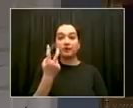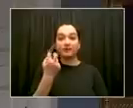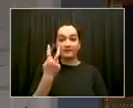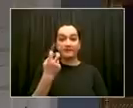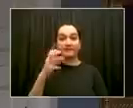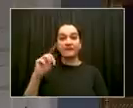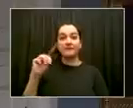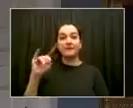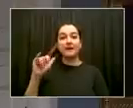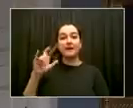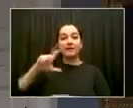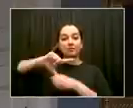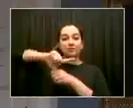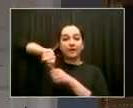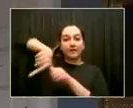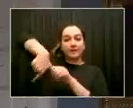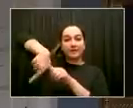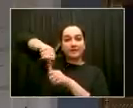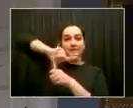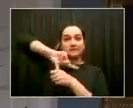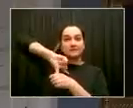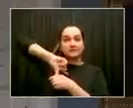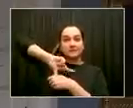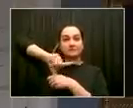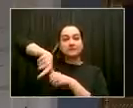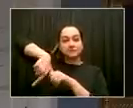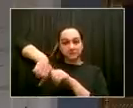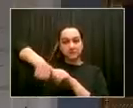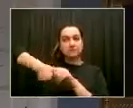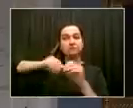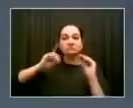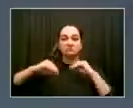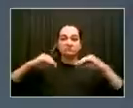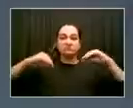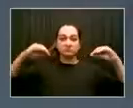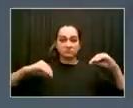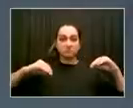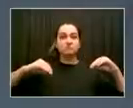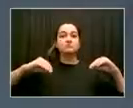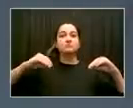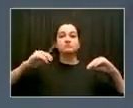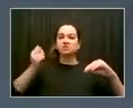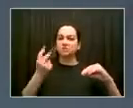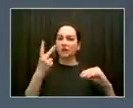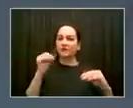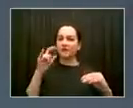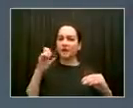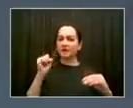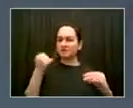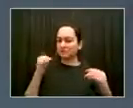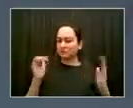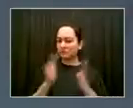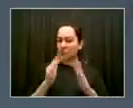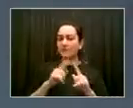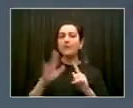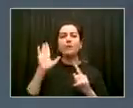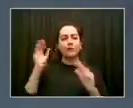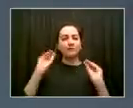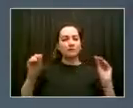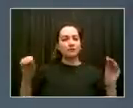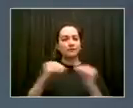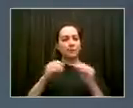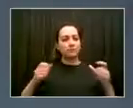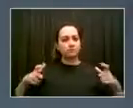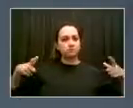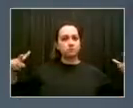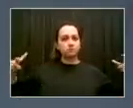Thank you, Mr. Mayor. I want to thank Police Commissioner Shea and Chief Rodney Harrison for giving me the opportunity to serve the people of New York City